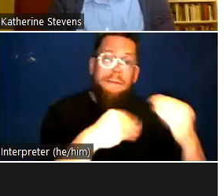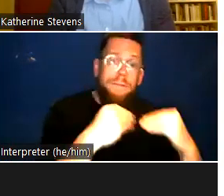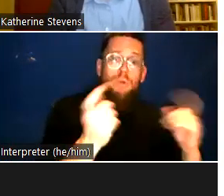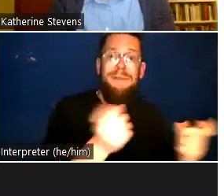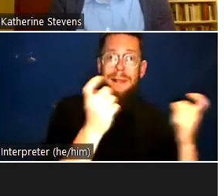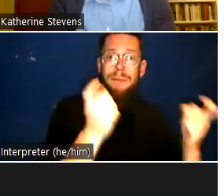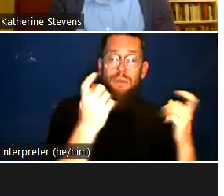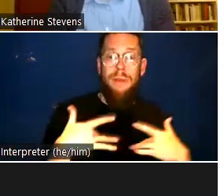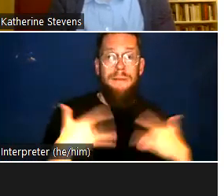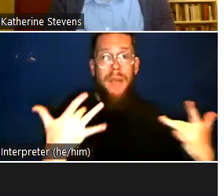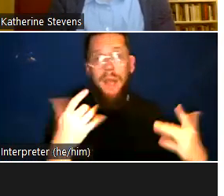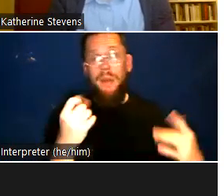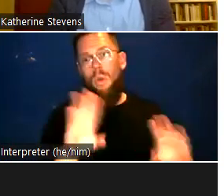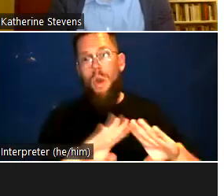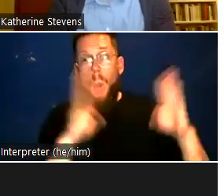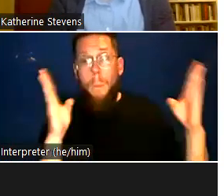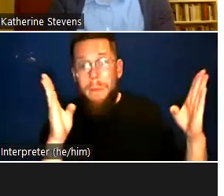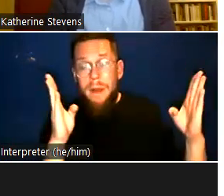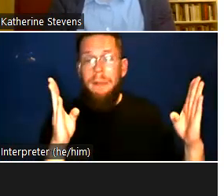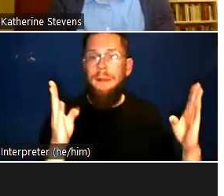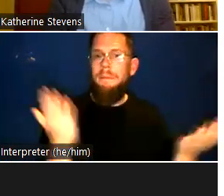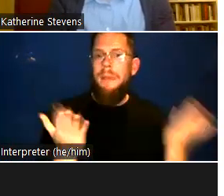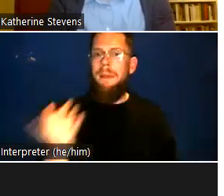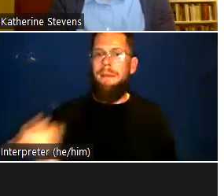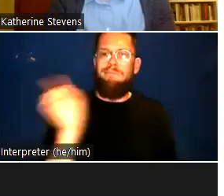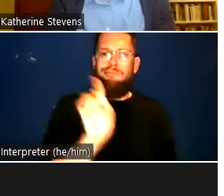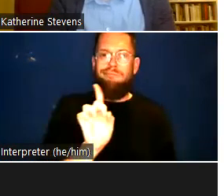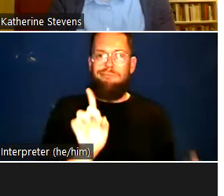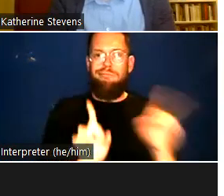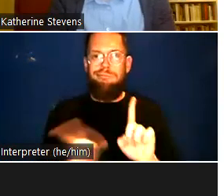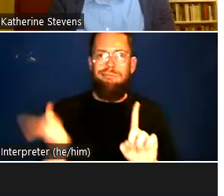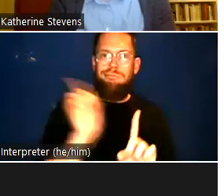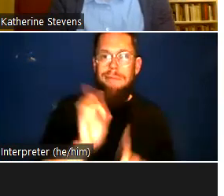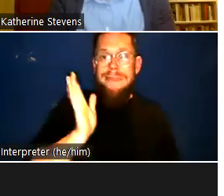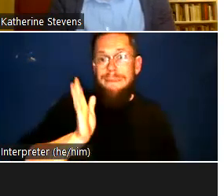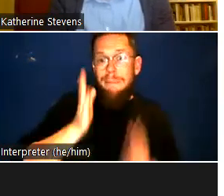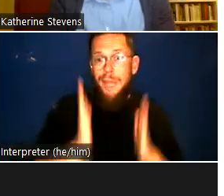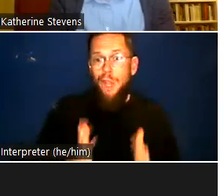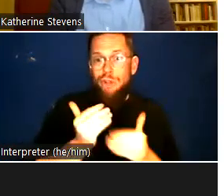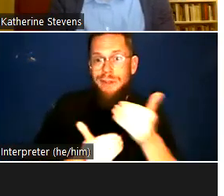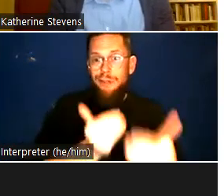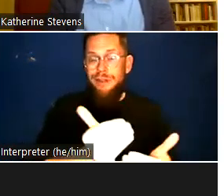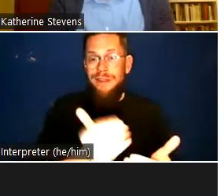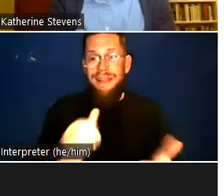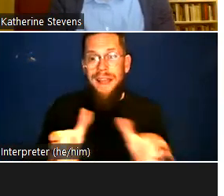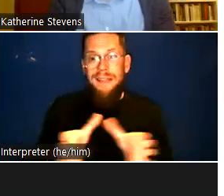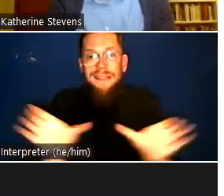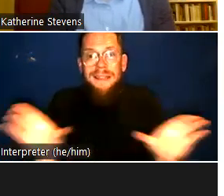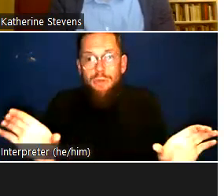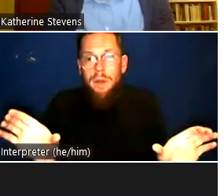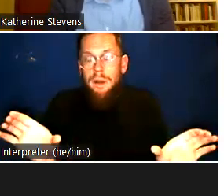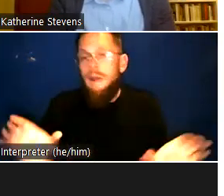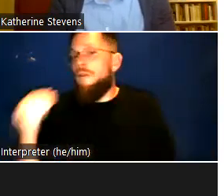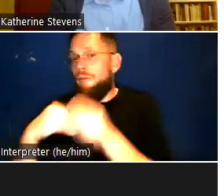opening or a speaker series. We separate that out from food costs that are